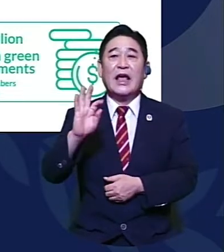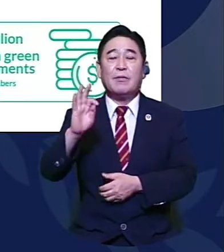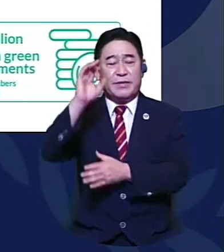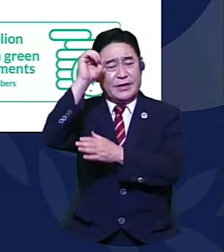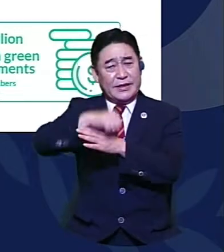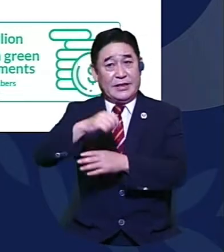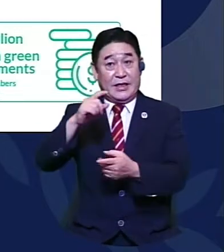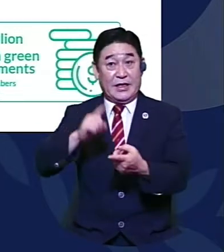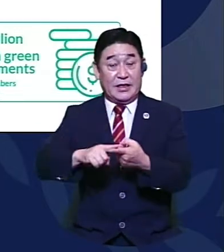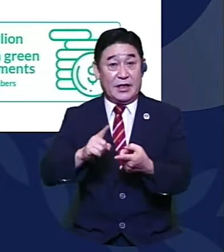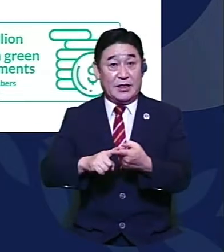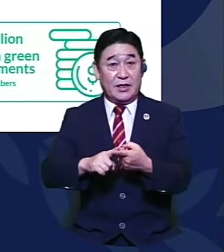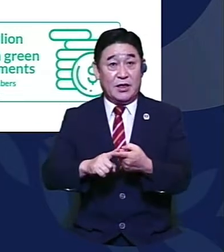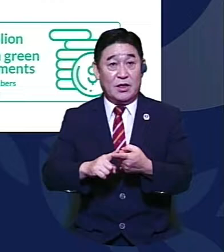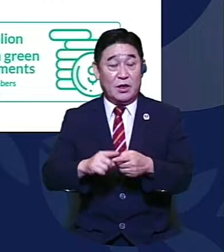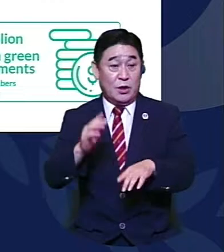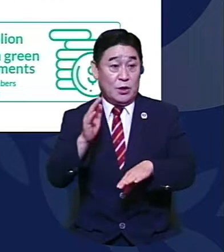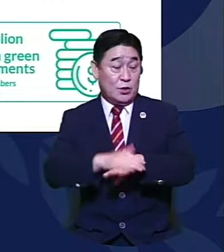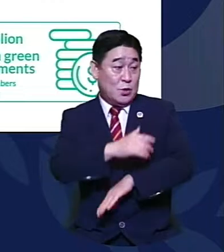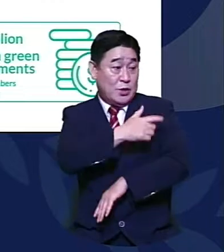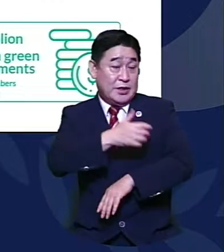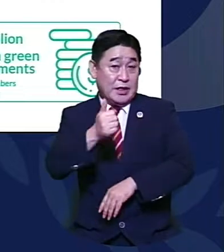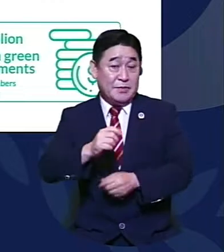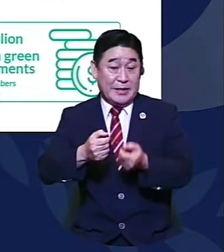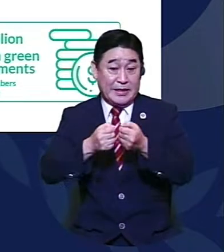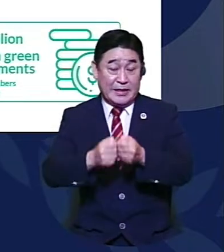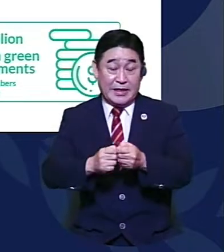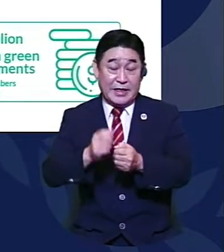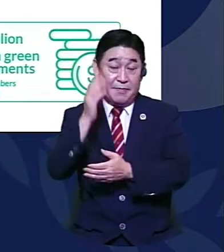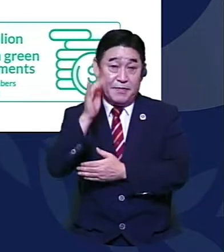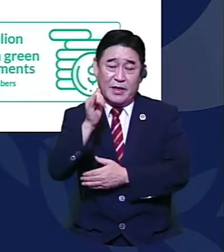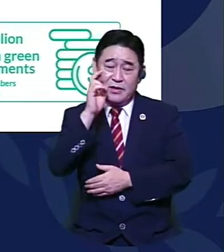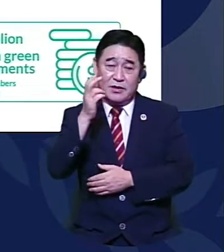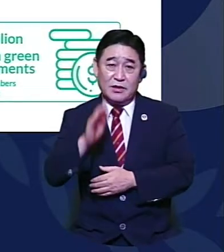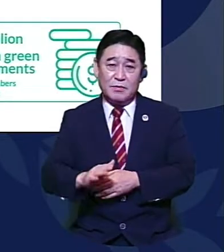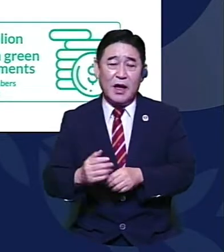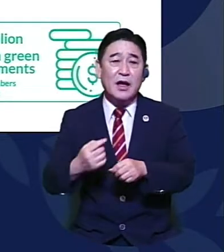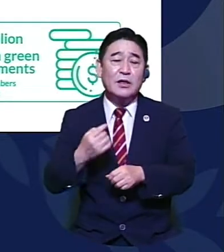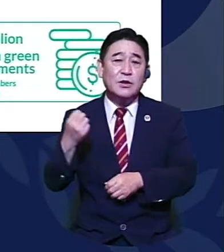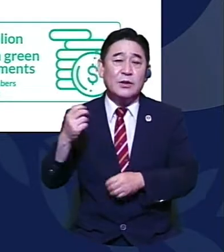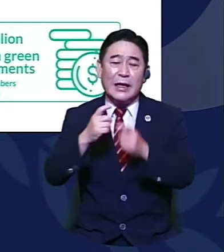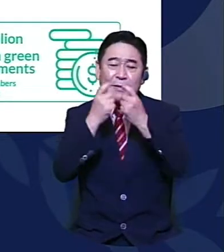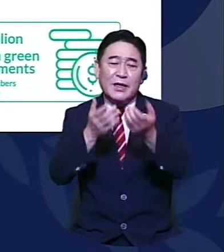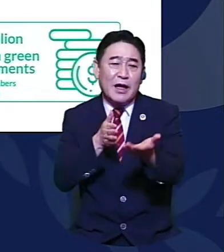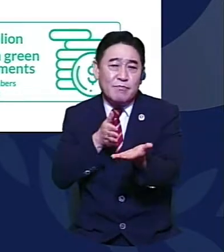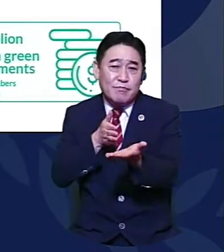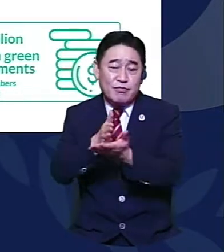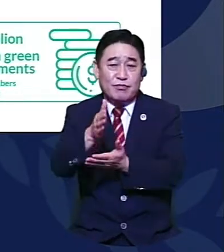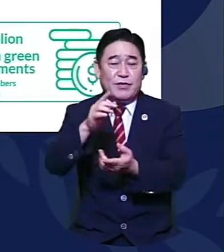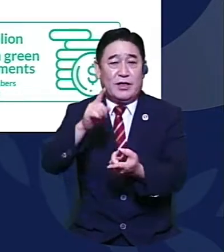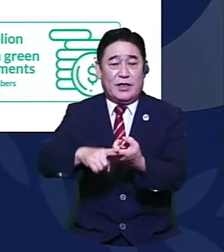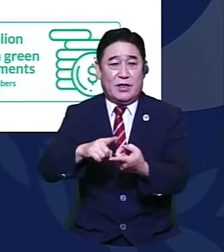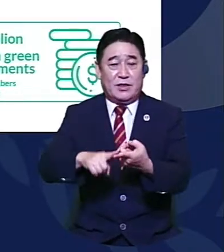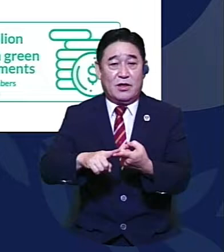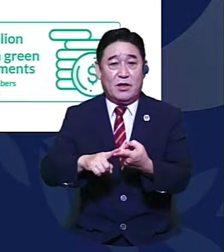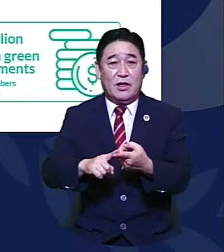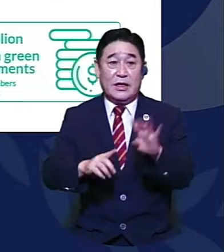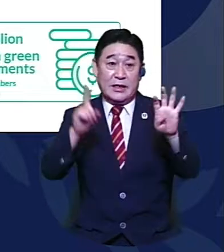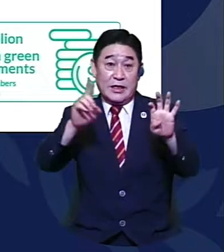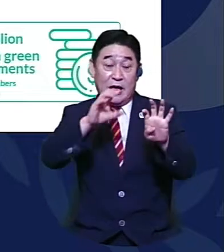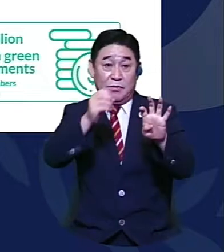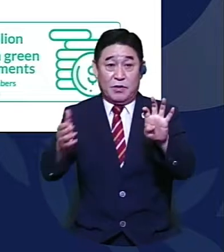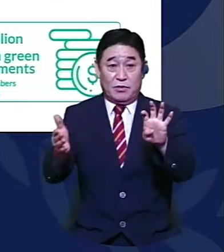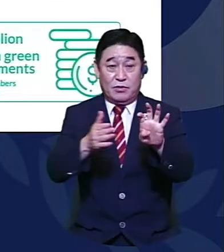as well, but also from the private sector. As much as 40% of that climate finance that we help mobilize for developing